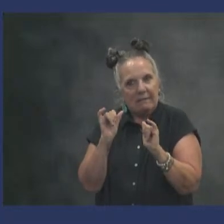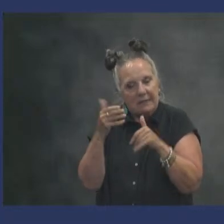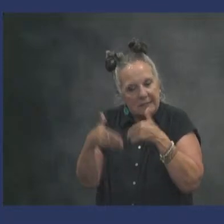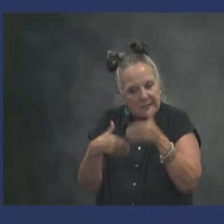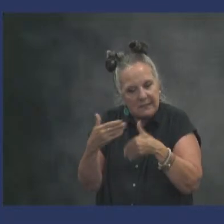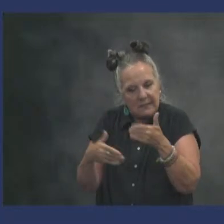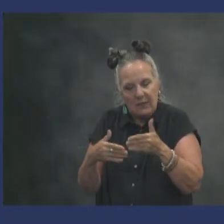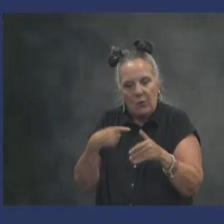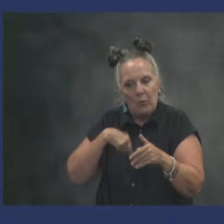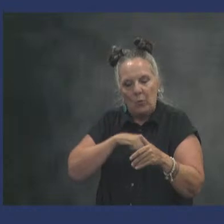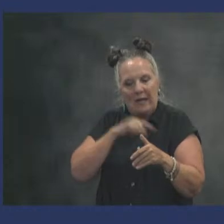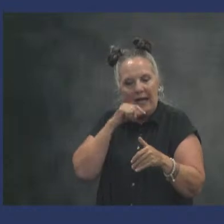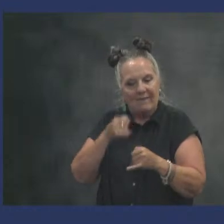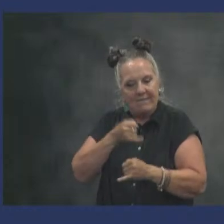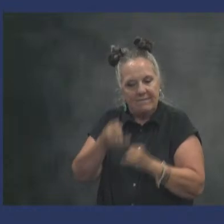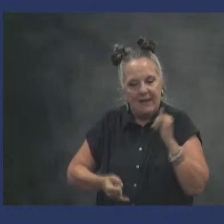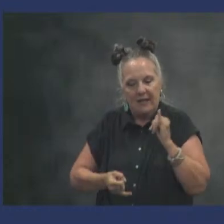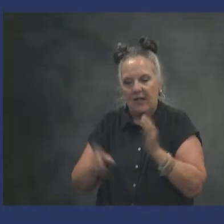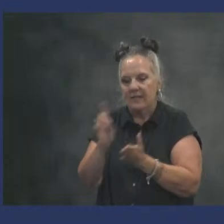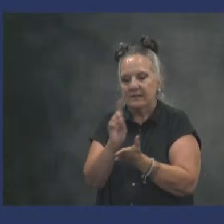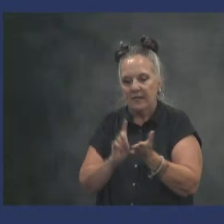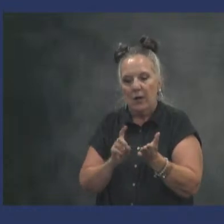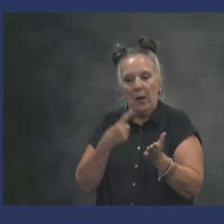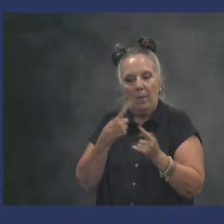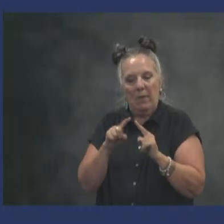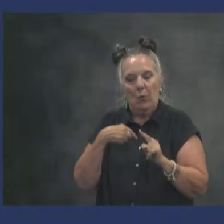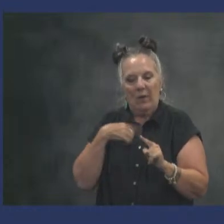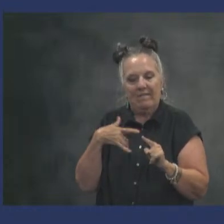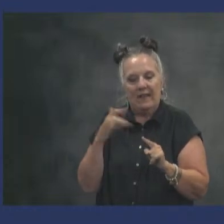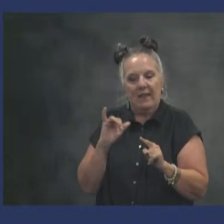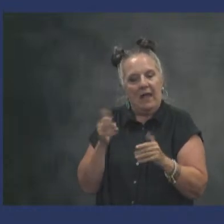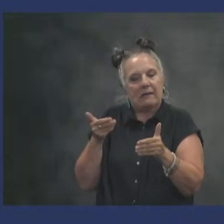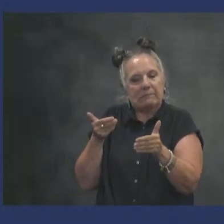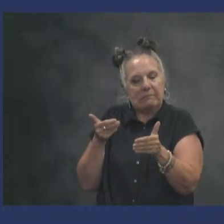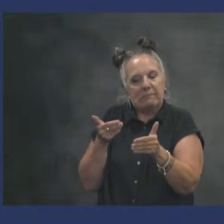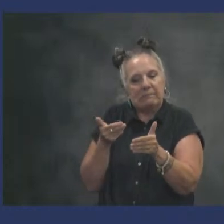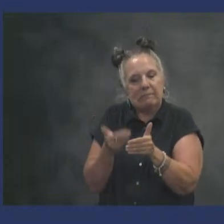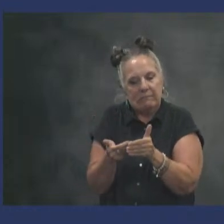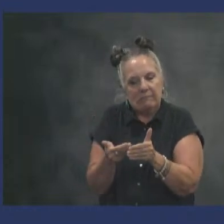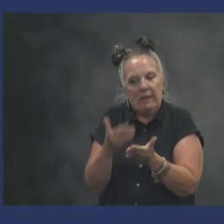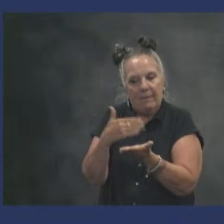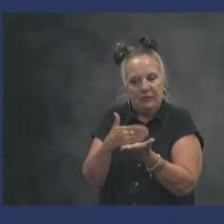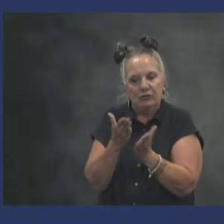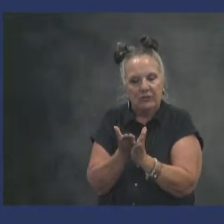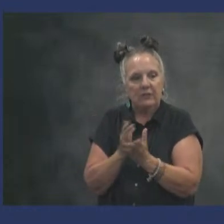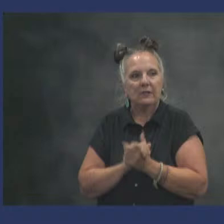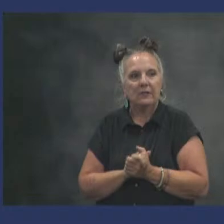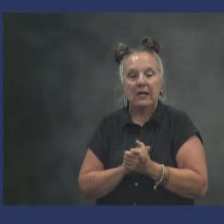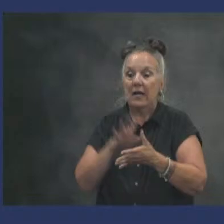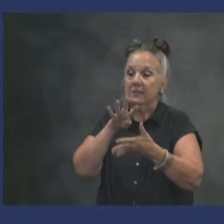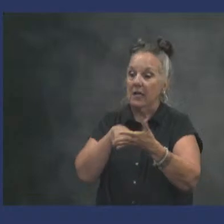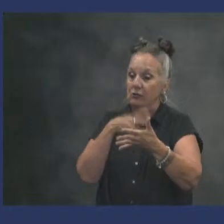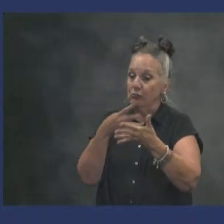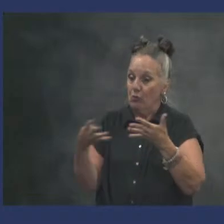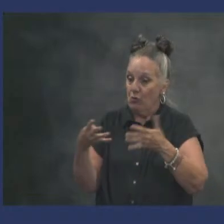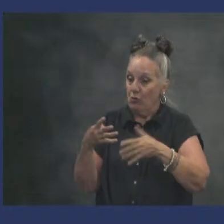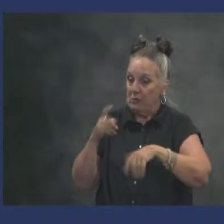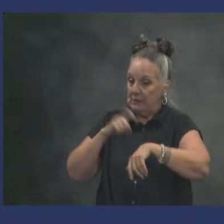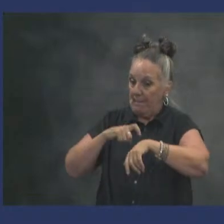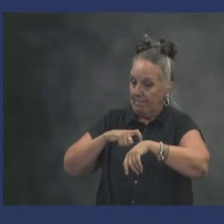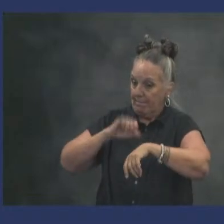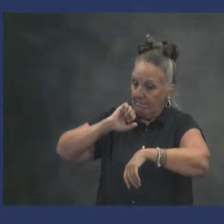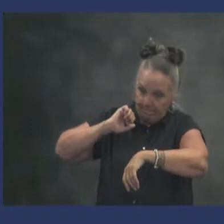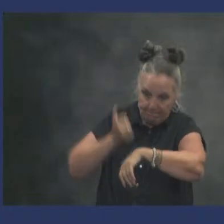of finalizing the design, so we feel like we're hitting the targets where we need to. In terms of schedule, of course,